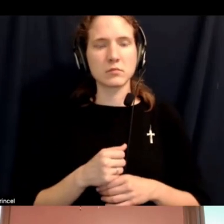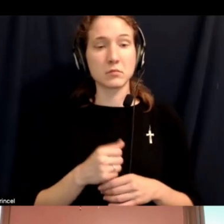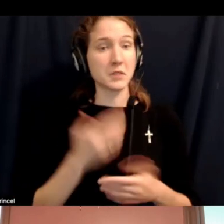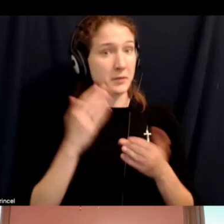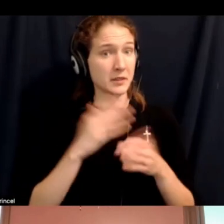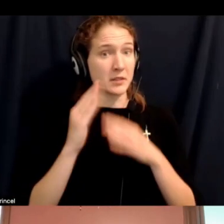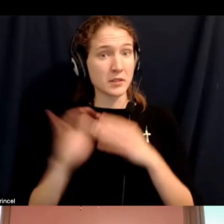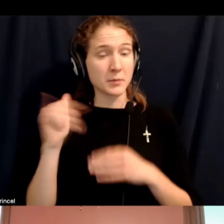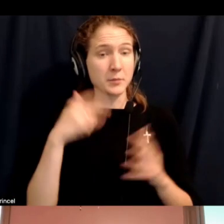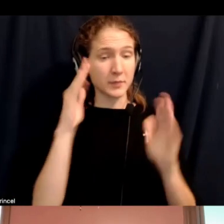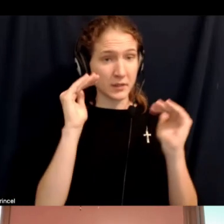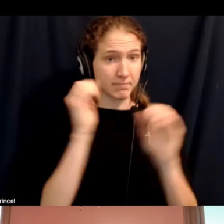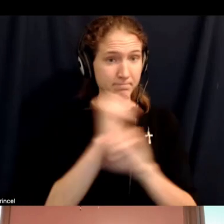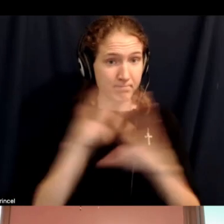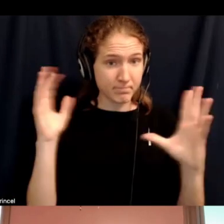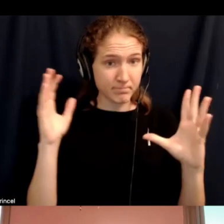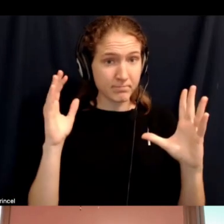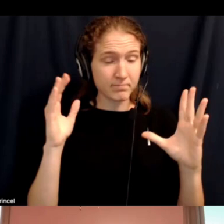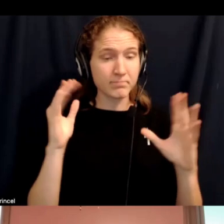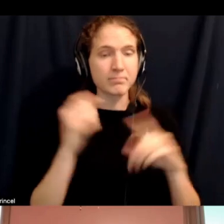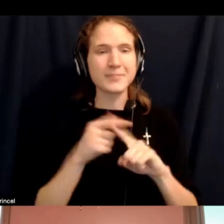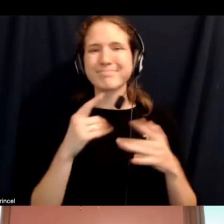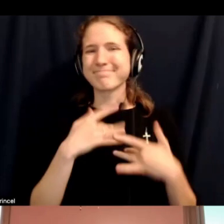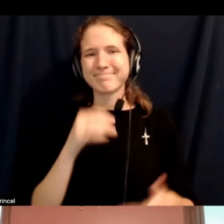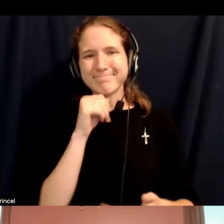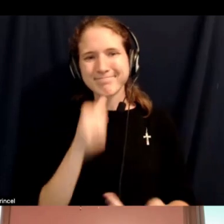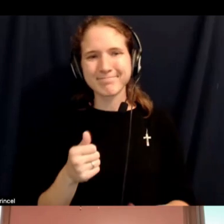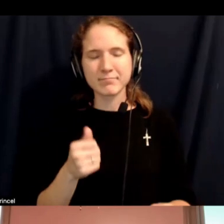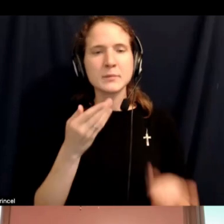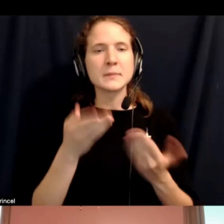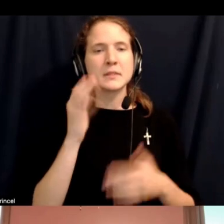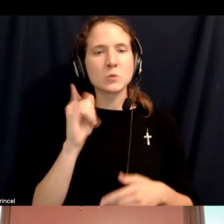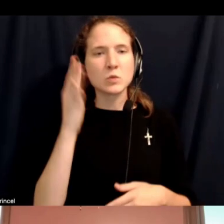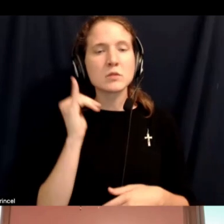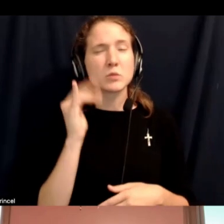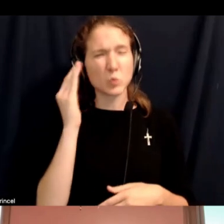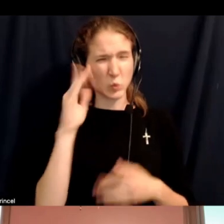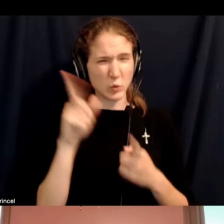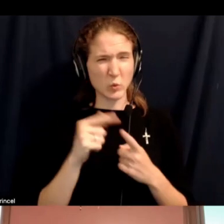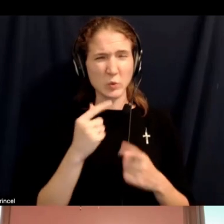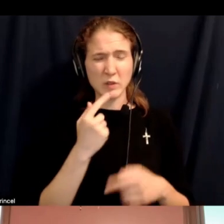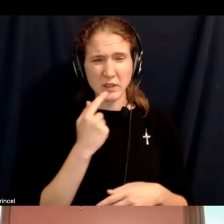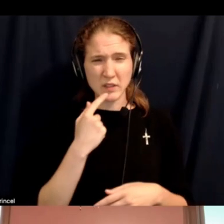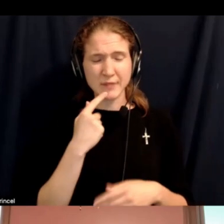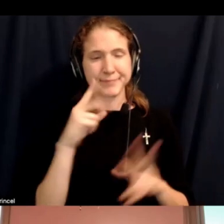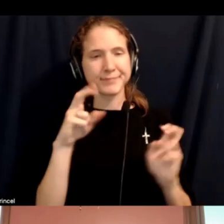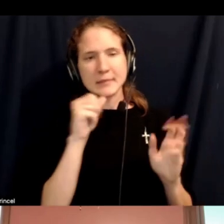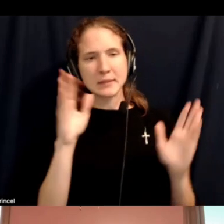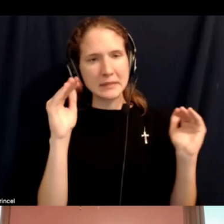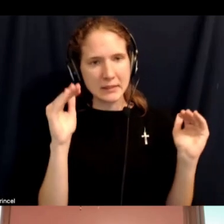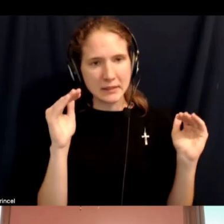anticipated, but chances are I won't. And maybe that's what, when you say when you talk about the